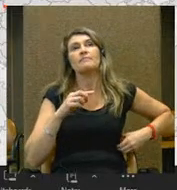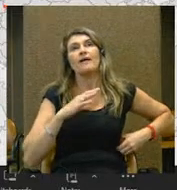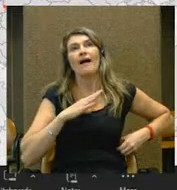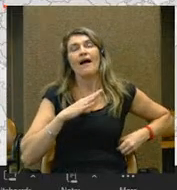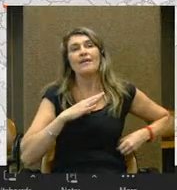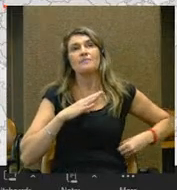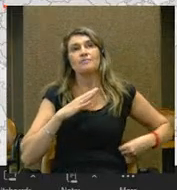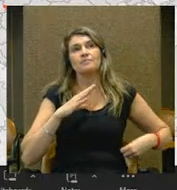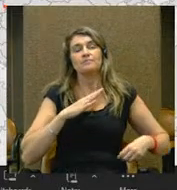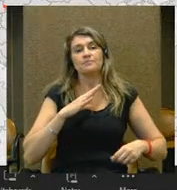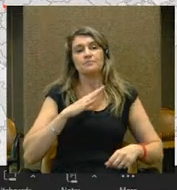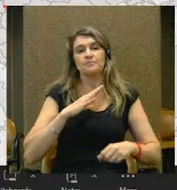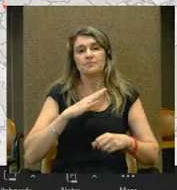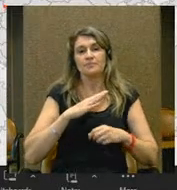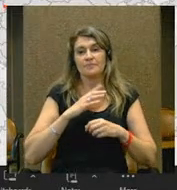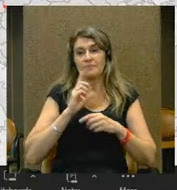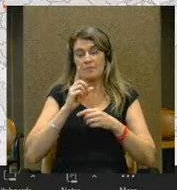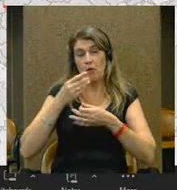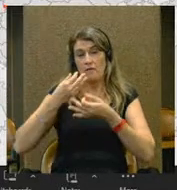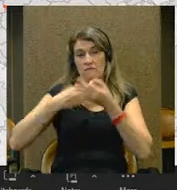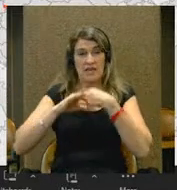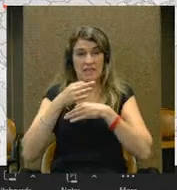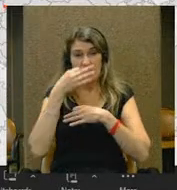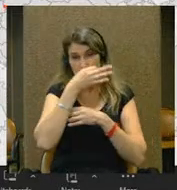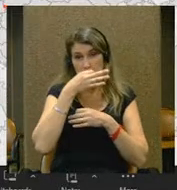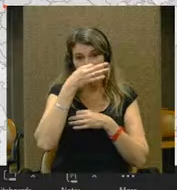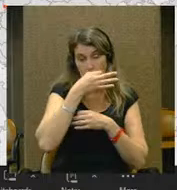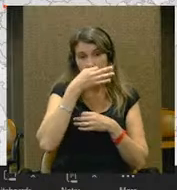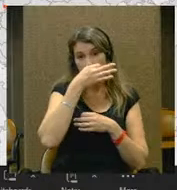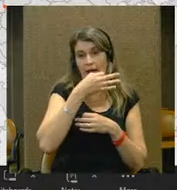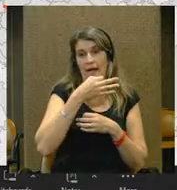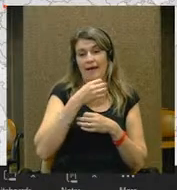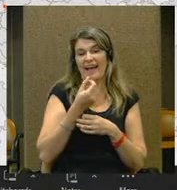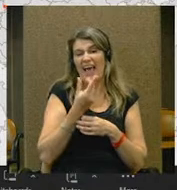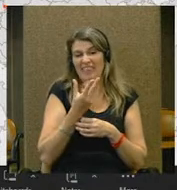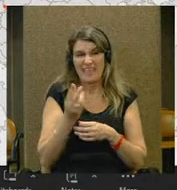of distribution and health harms. Next slide, please.